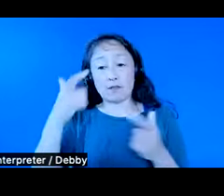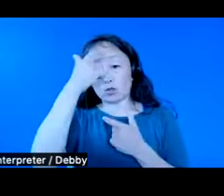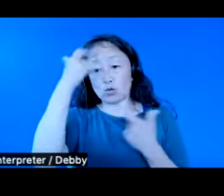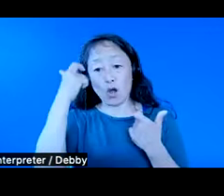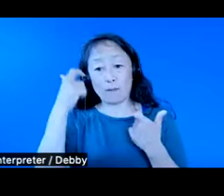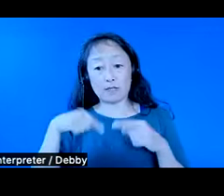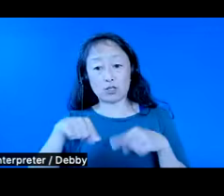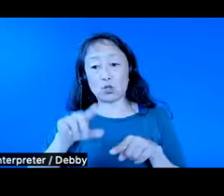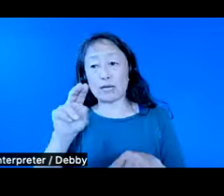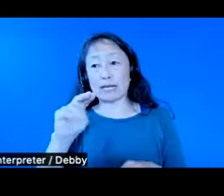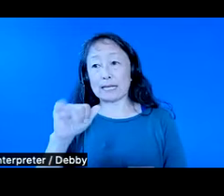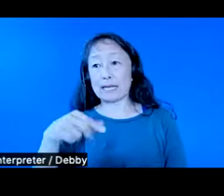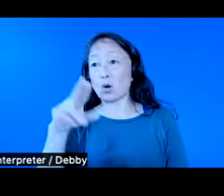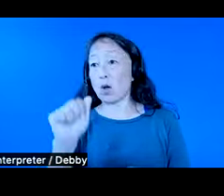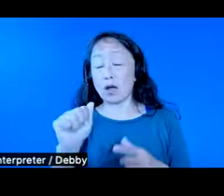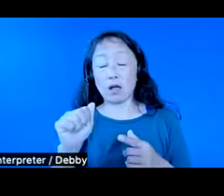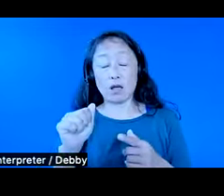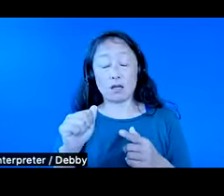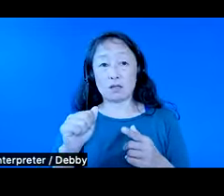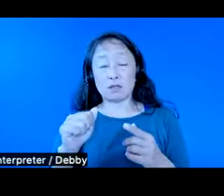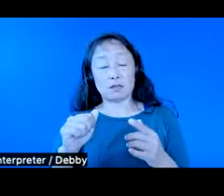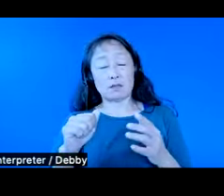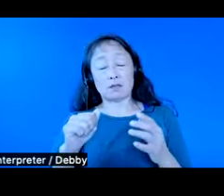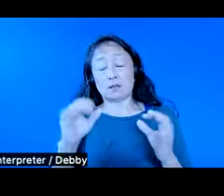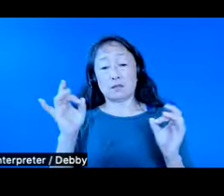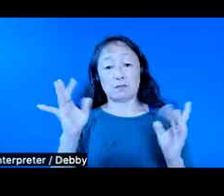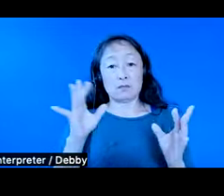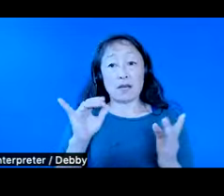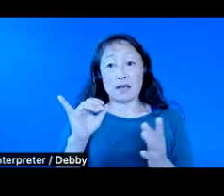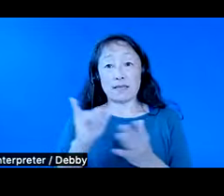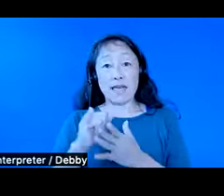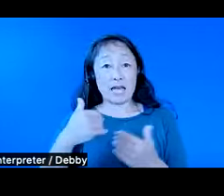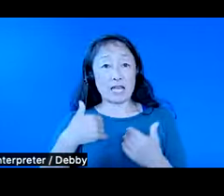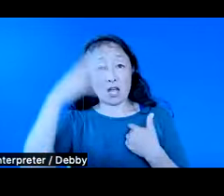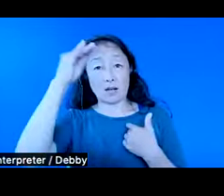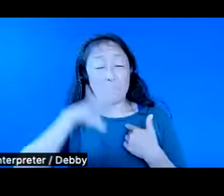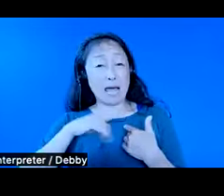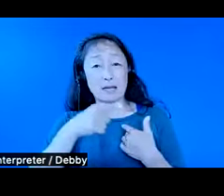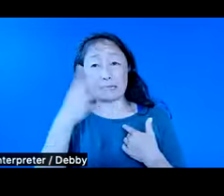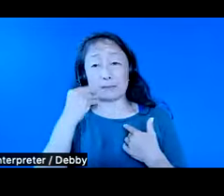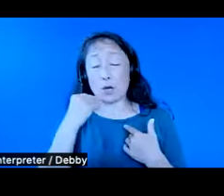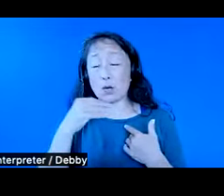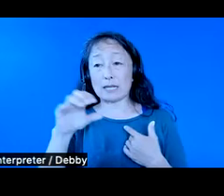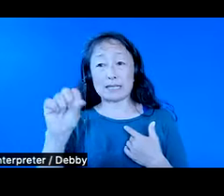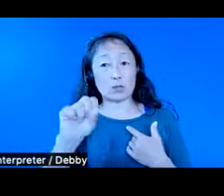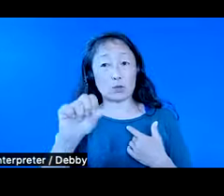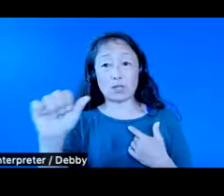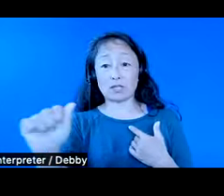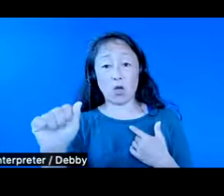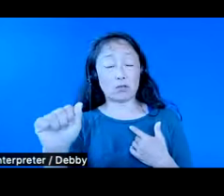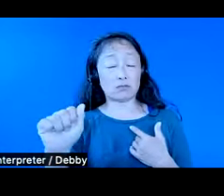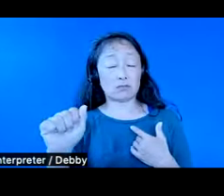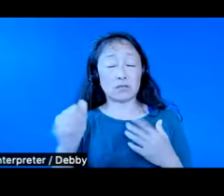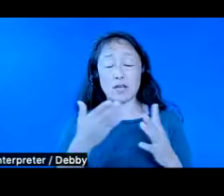one had this young man's back, and he was sexually assaulted his entire childhood in the foster care system on the West